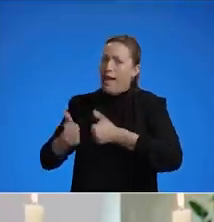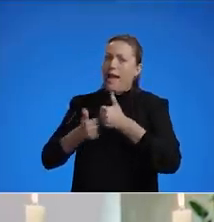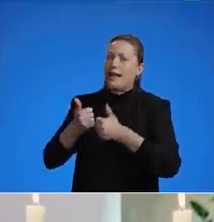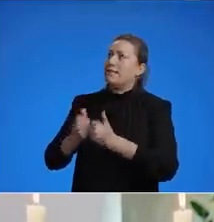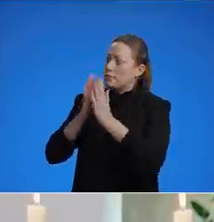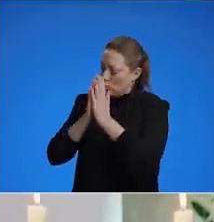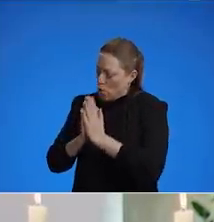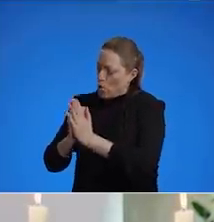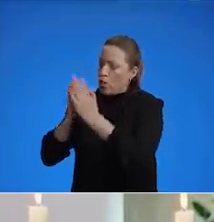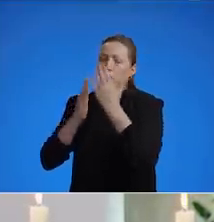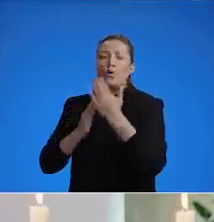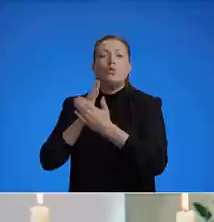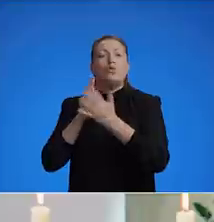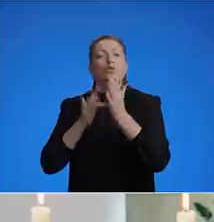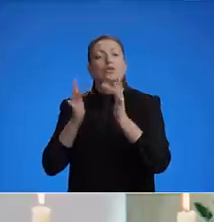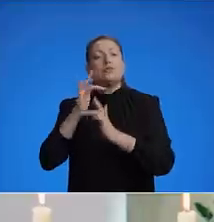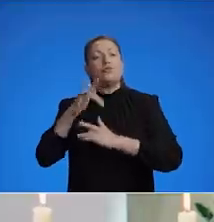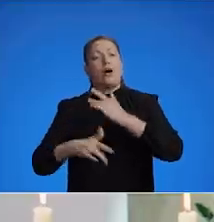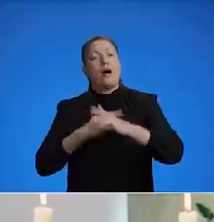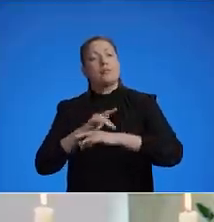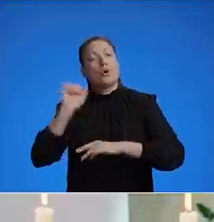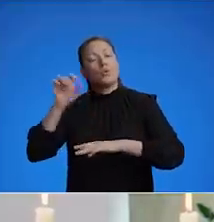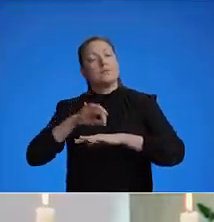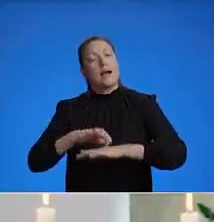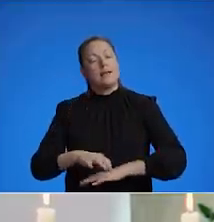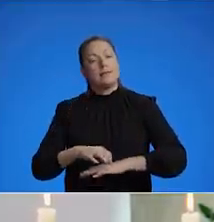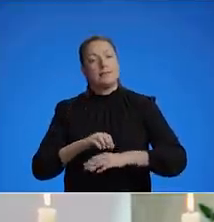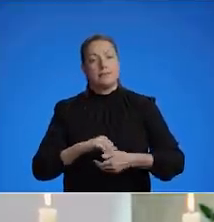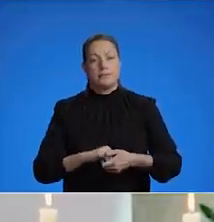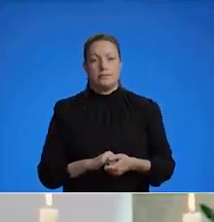praise and exalt you through Jesus Christ, your Son.